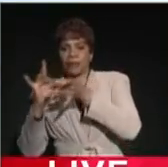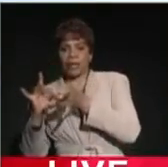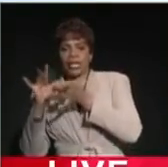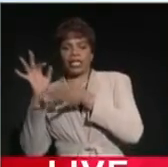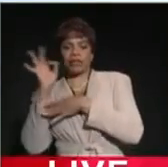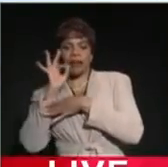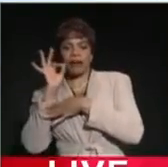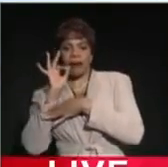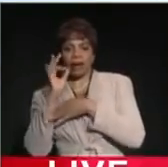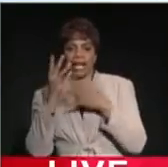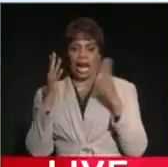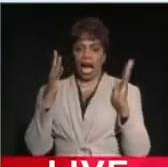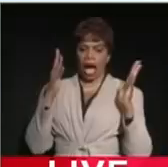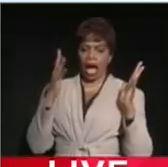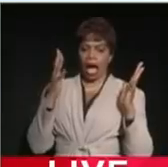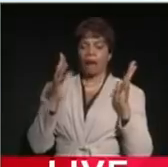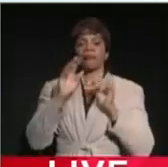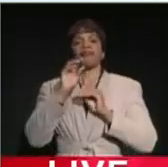And